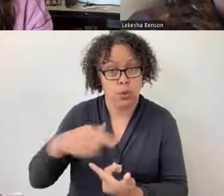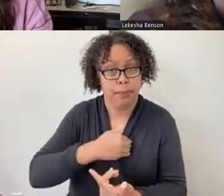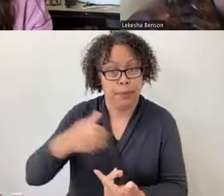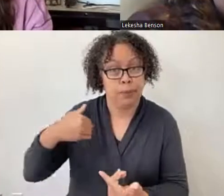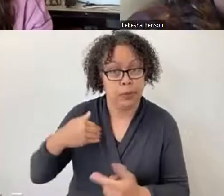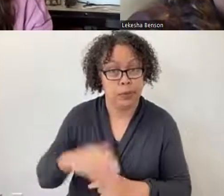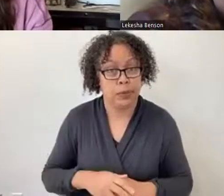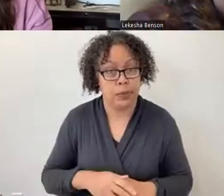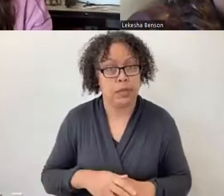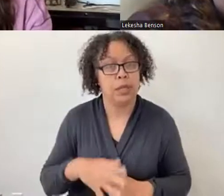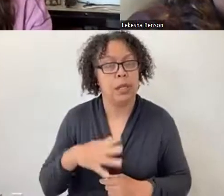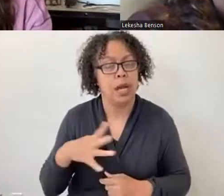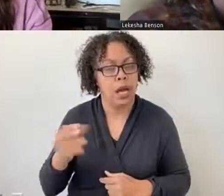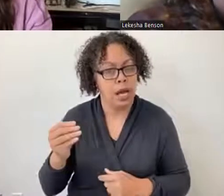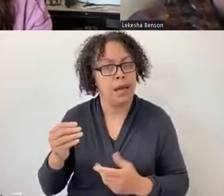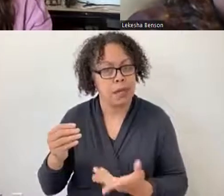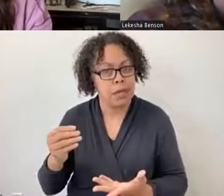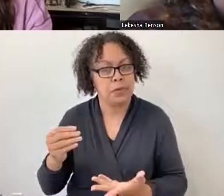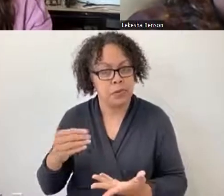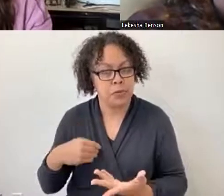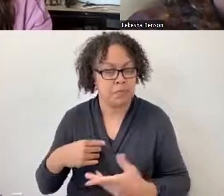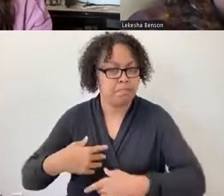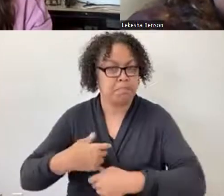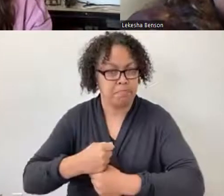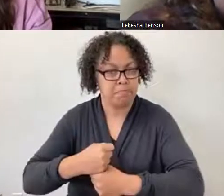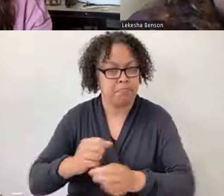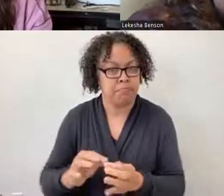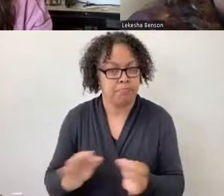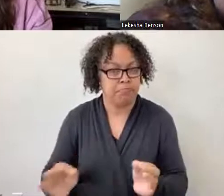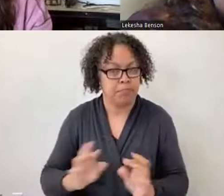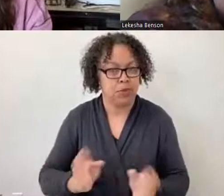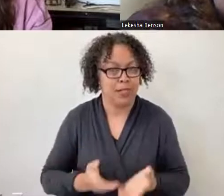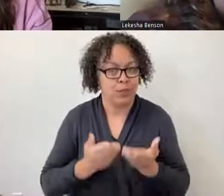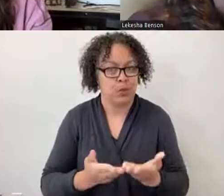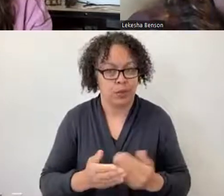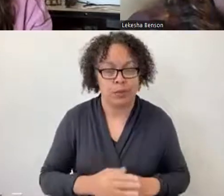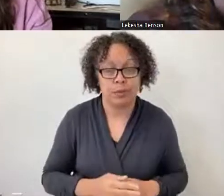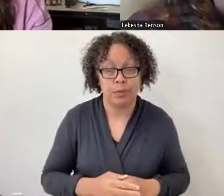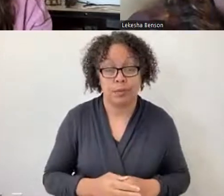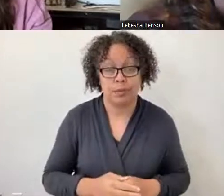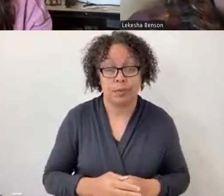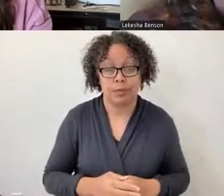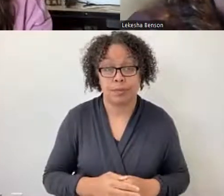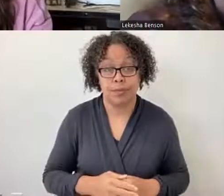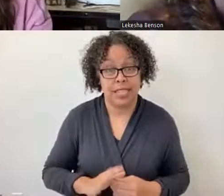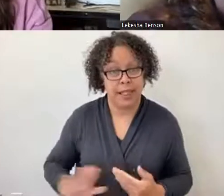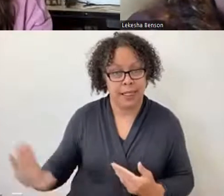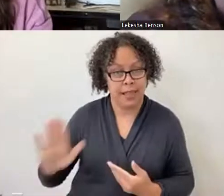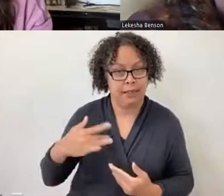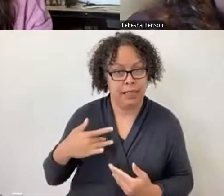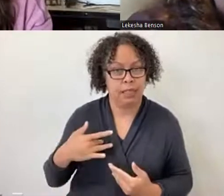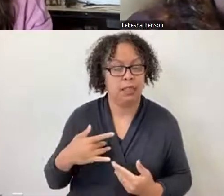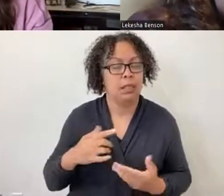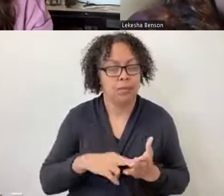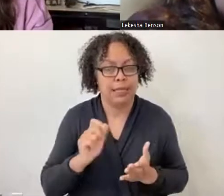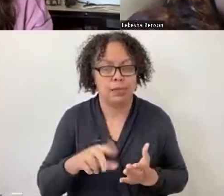And I came up with a pretty concise statement here that says, in practice, you have to do what